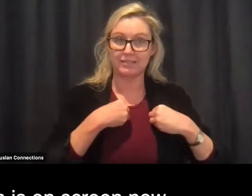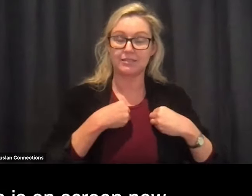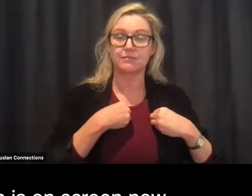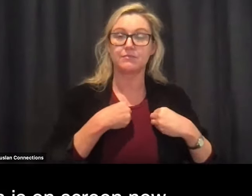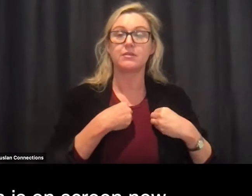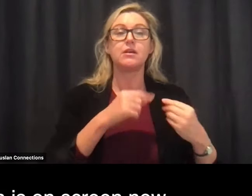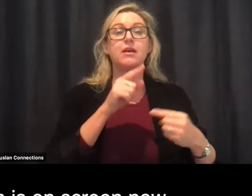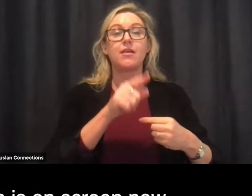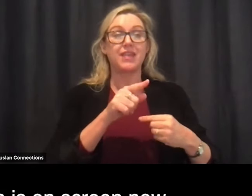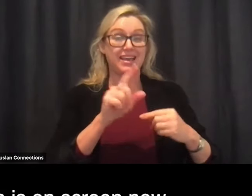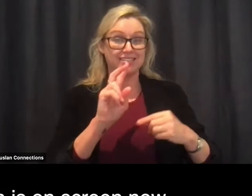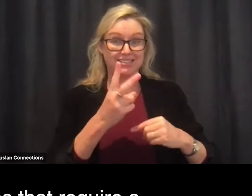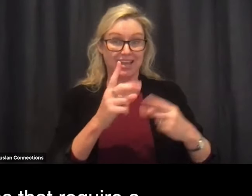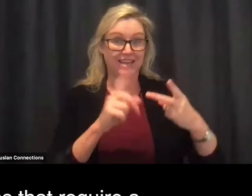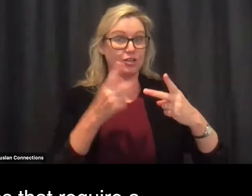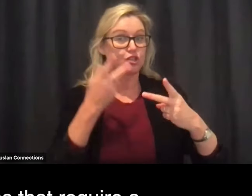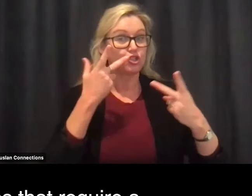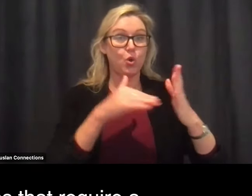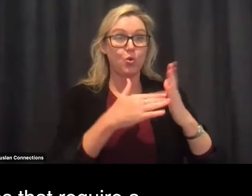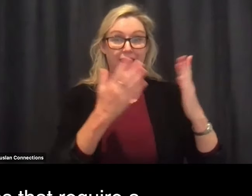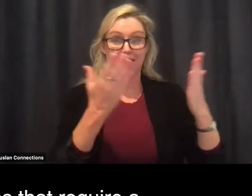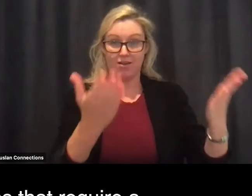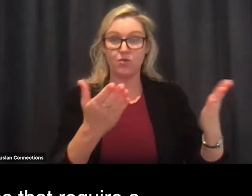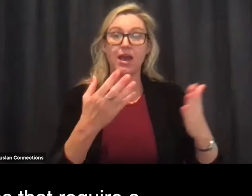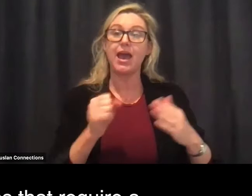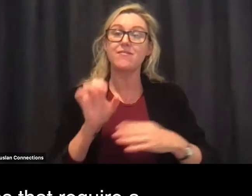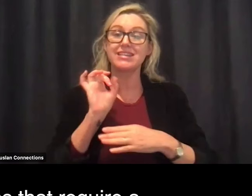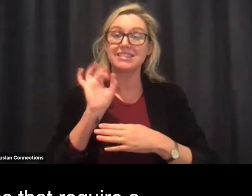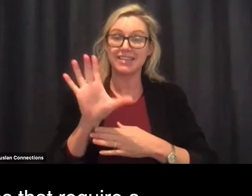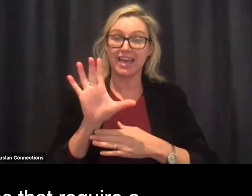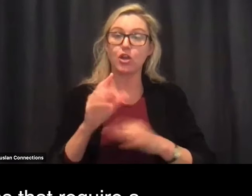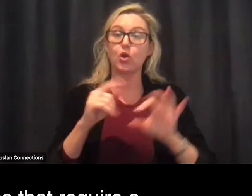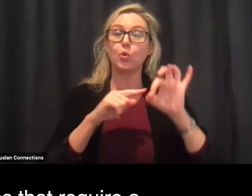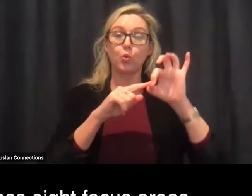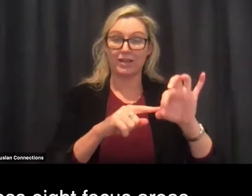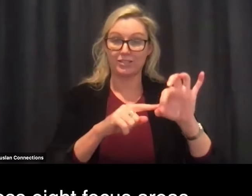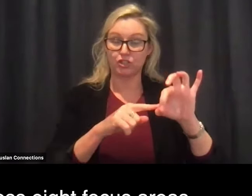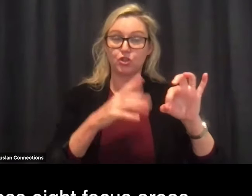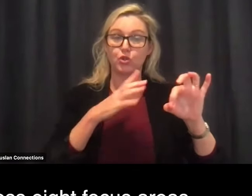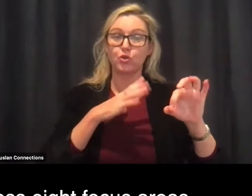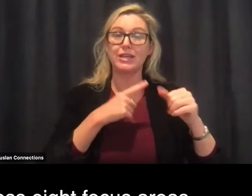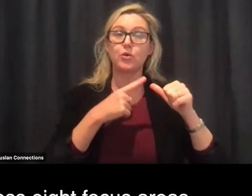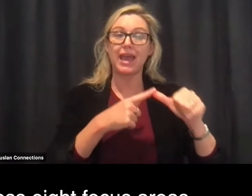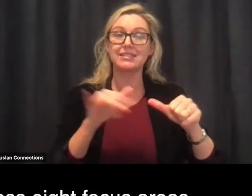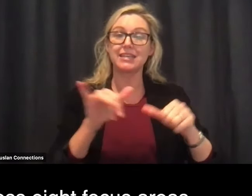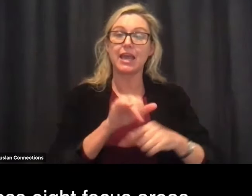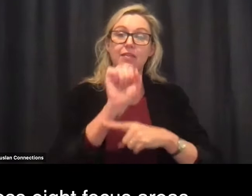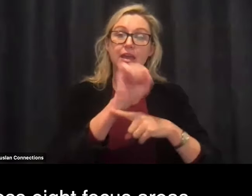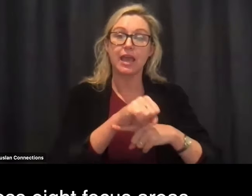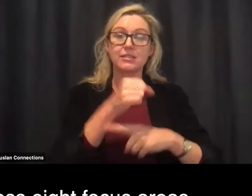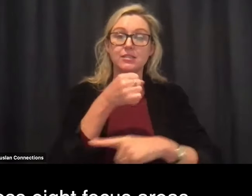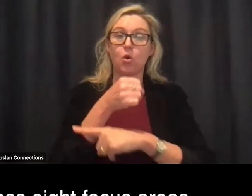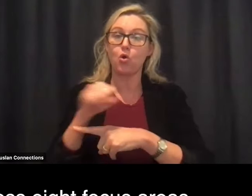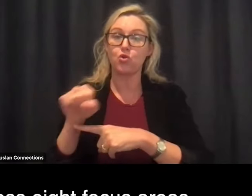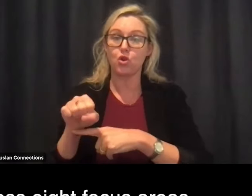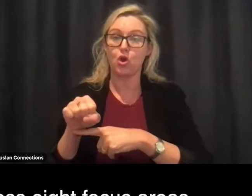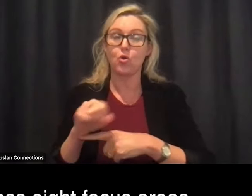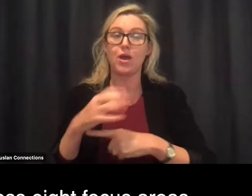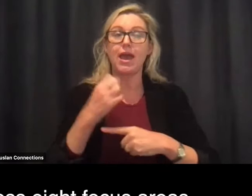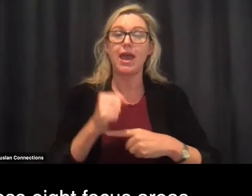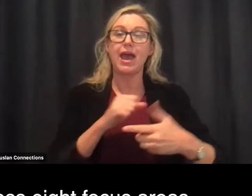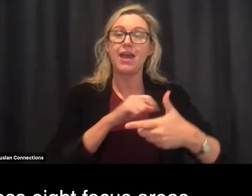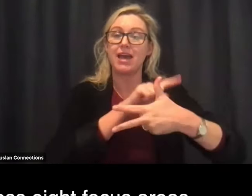is on screen now, there are 10 short questions that require a yes or no answer, and they're across 8